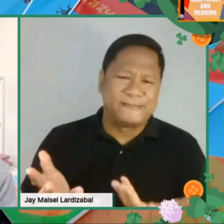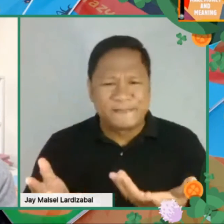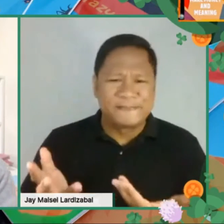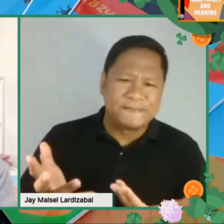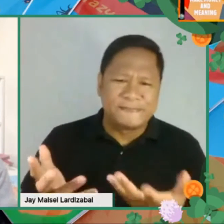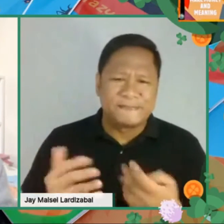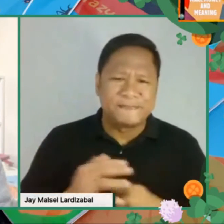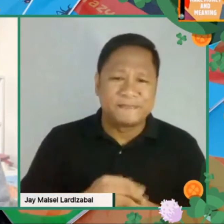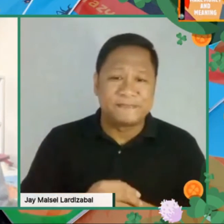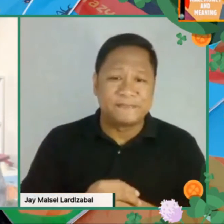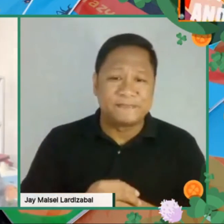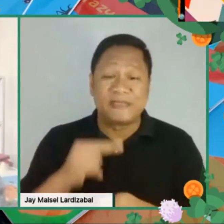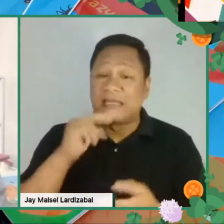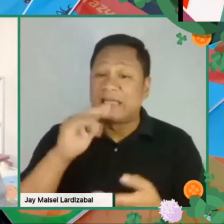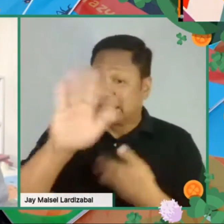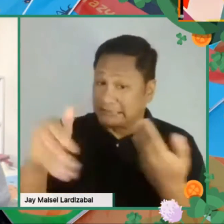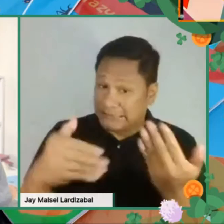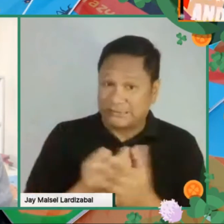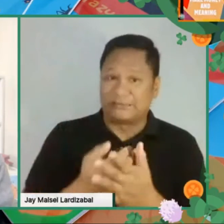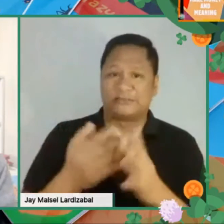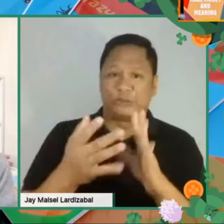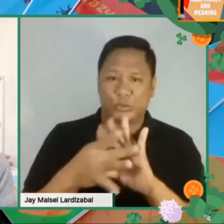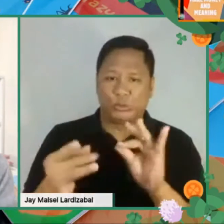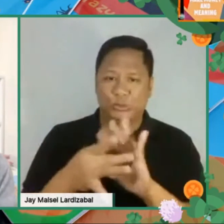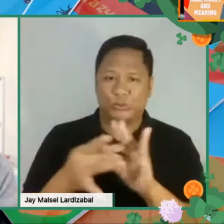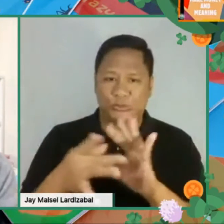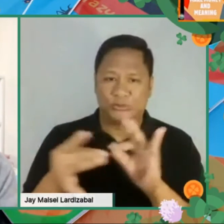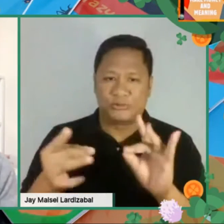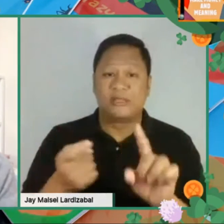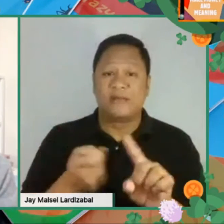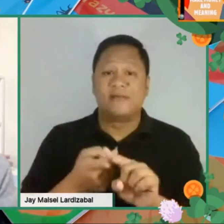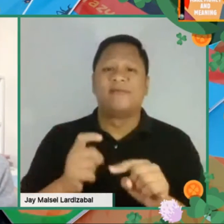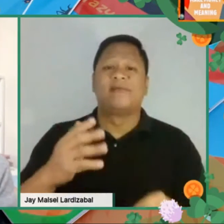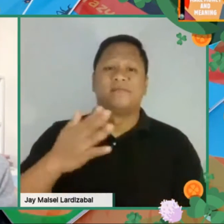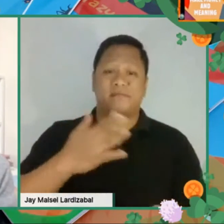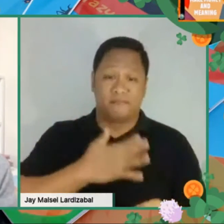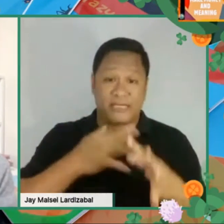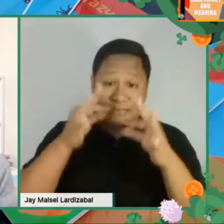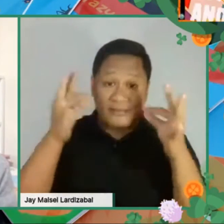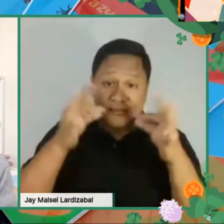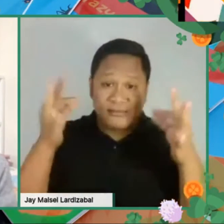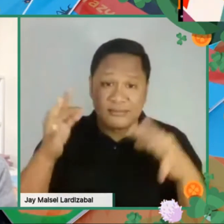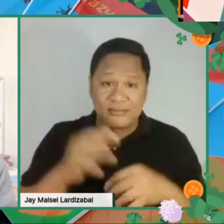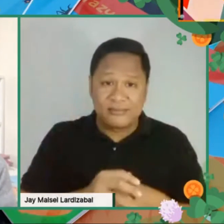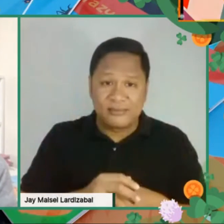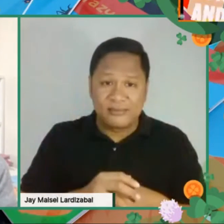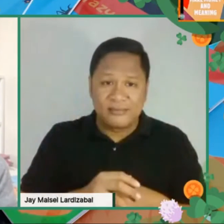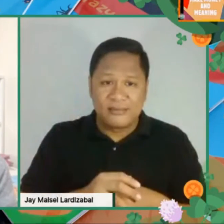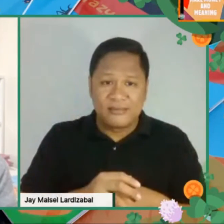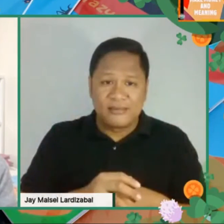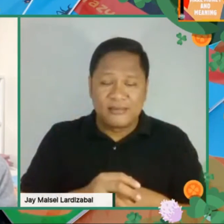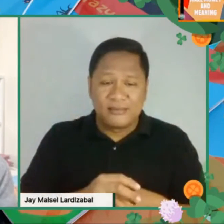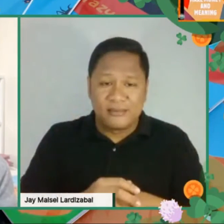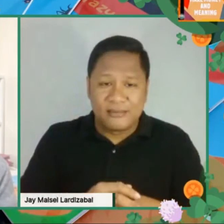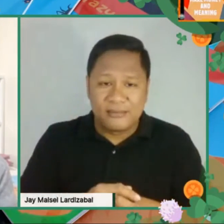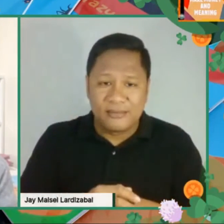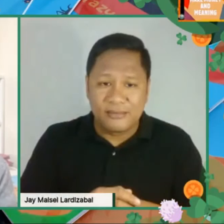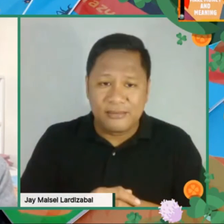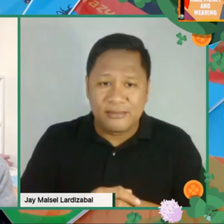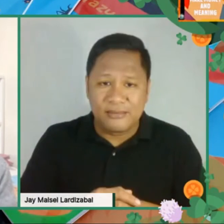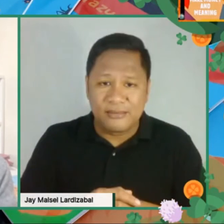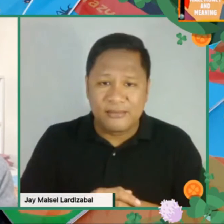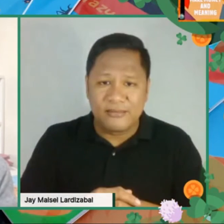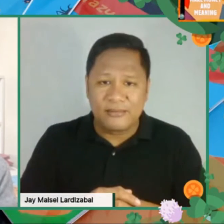not exactly the entire story came from my cats. Parang it's a combination of all the of sort